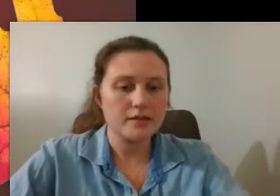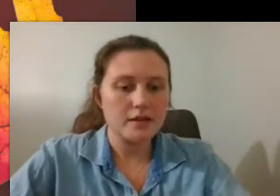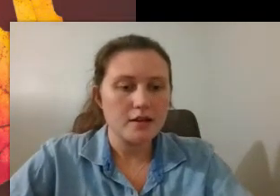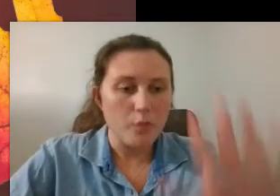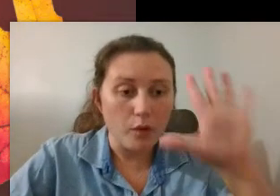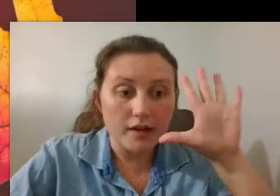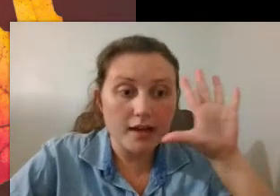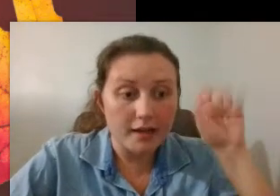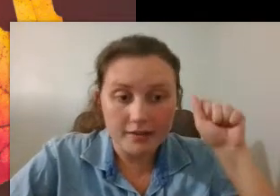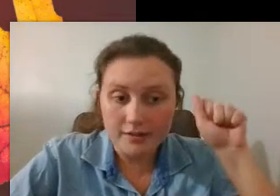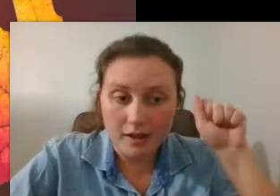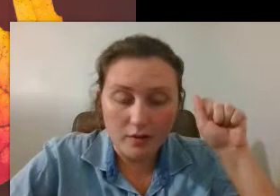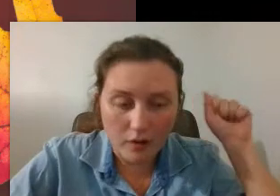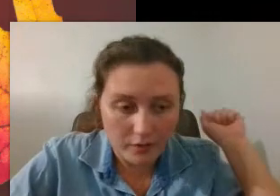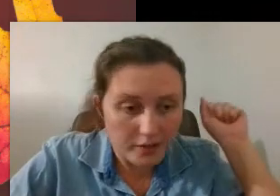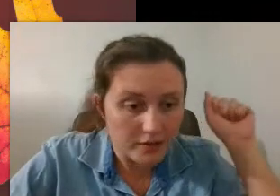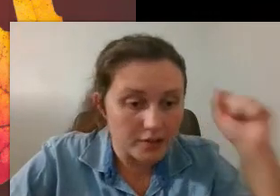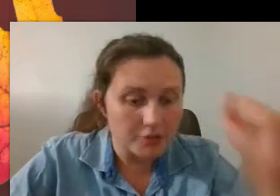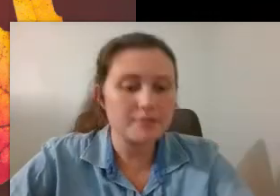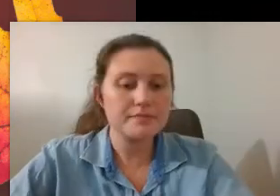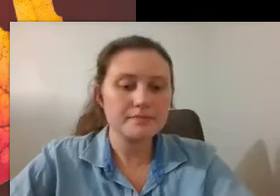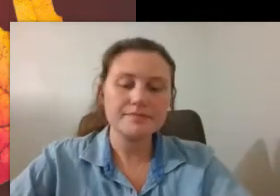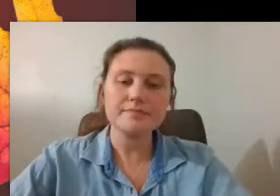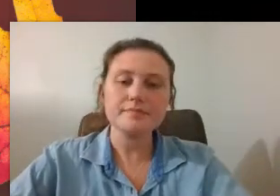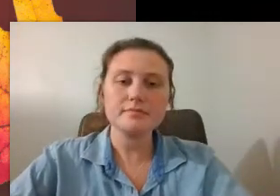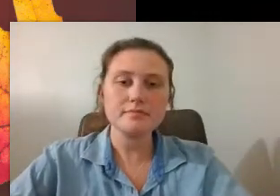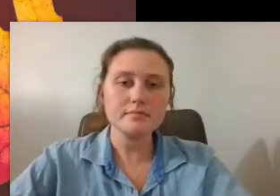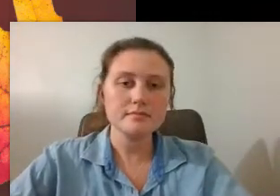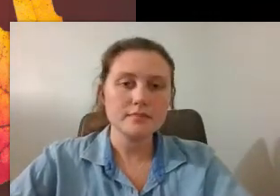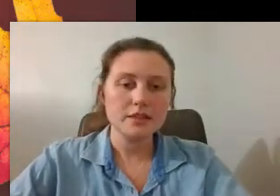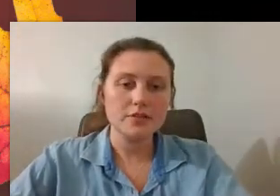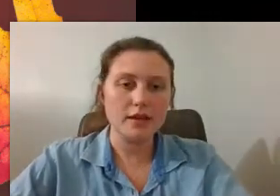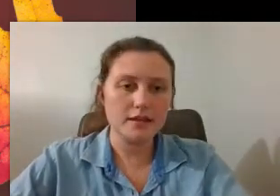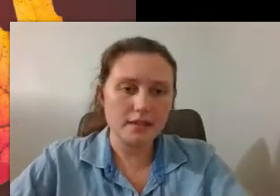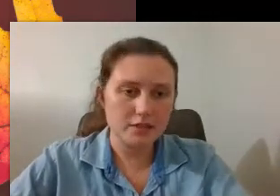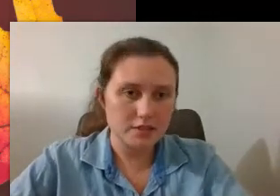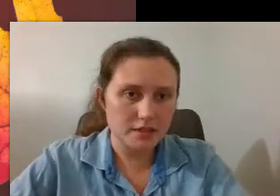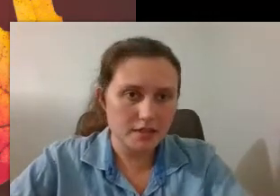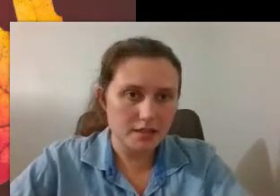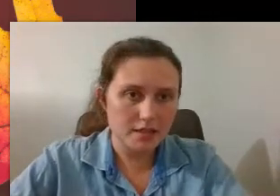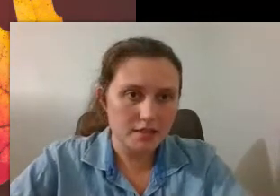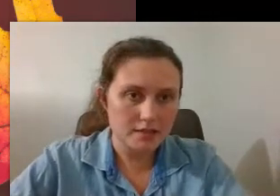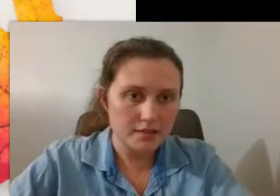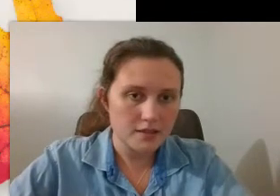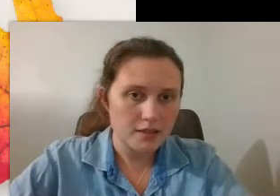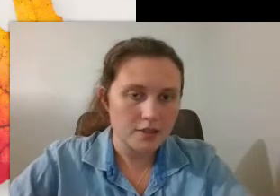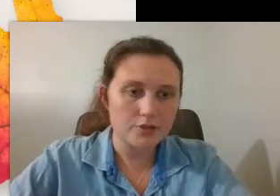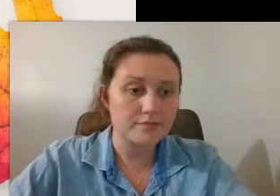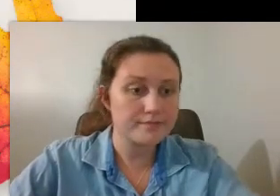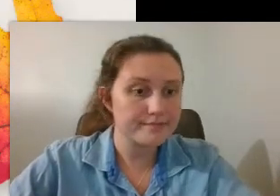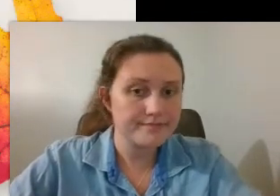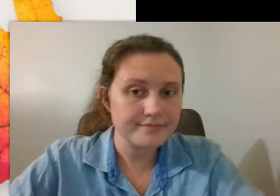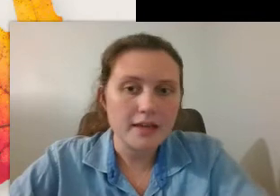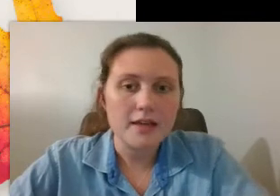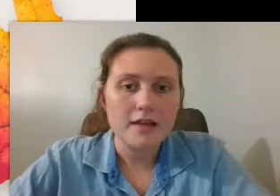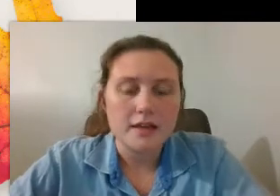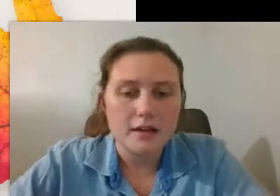okay? One hand, count all the way to 100. So that is actually